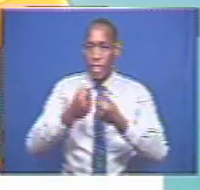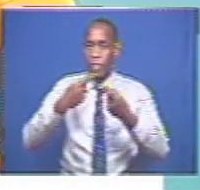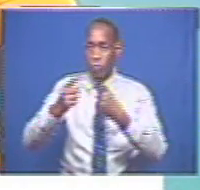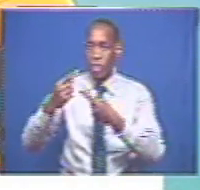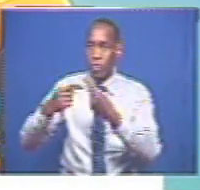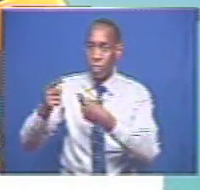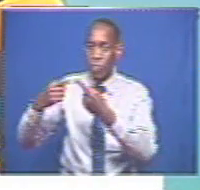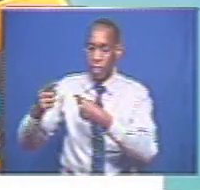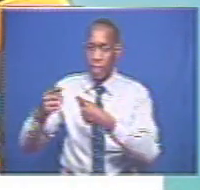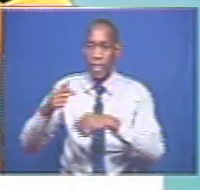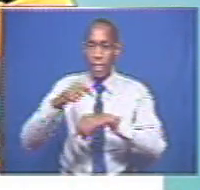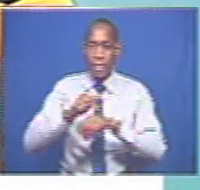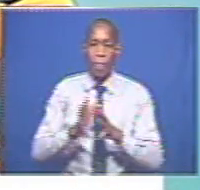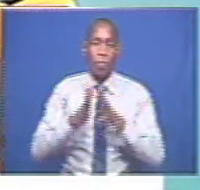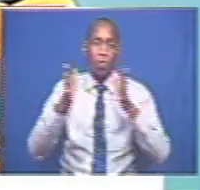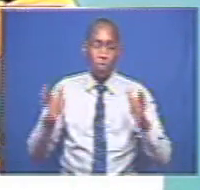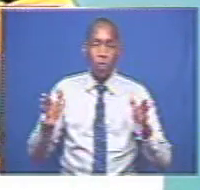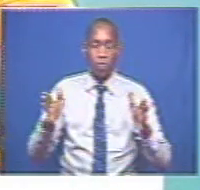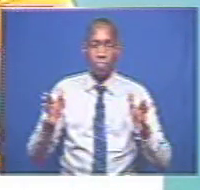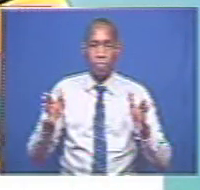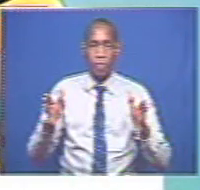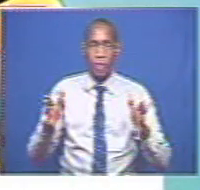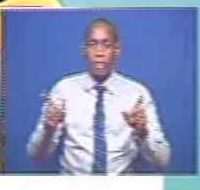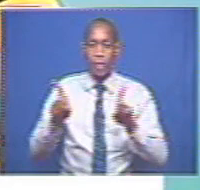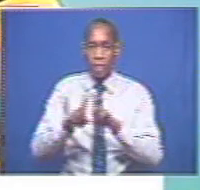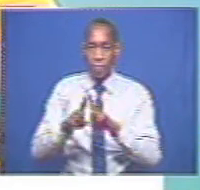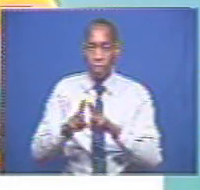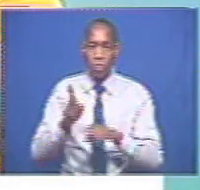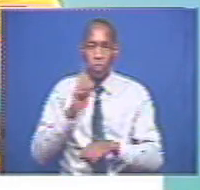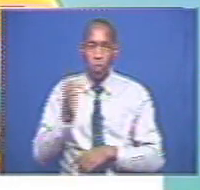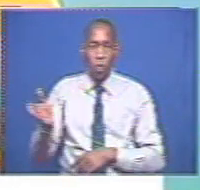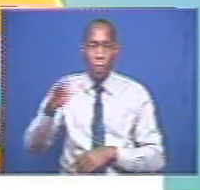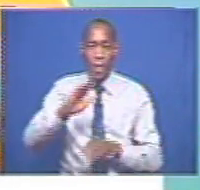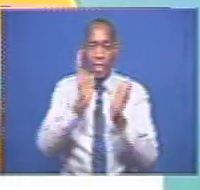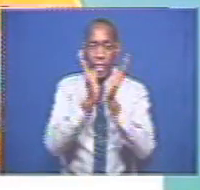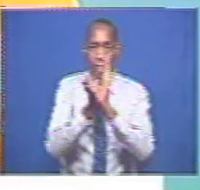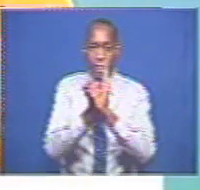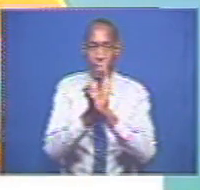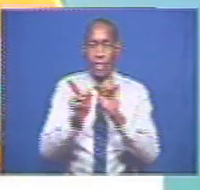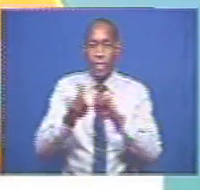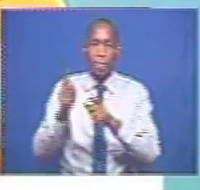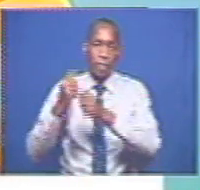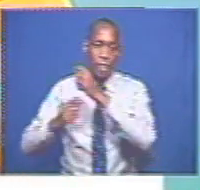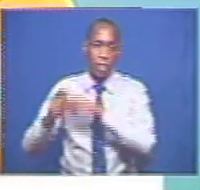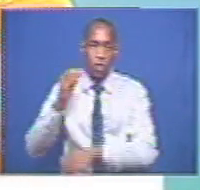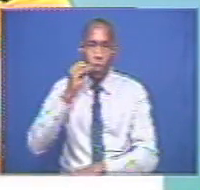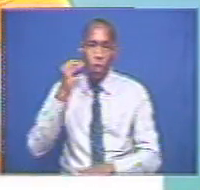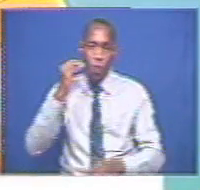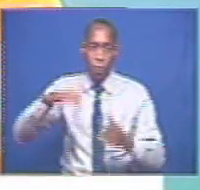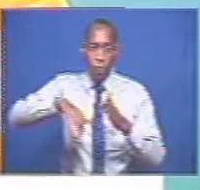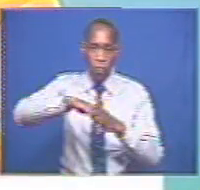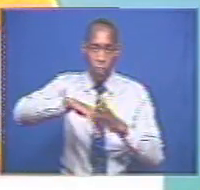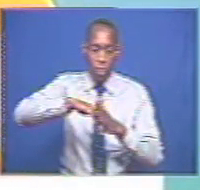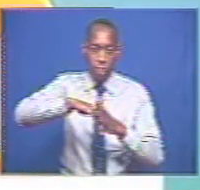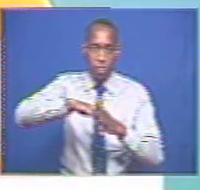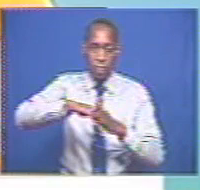So it was a big moment for us. And we are going back to Kasarani. You know, Kasarani is almost like the traditional home of football. Yes. And